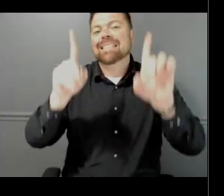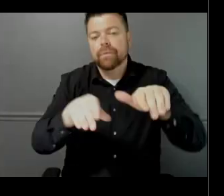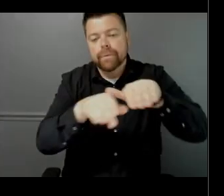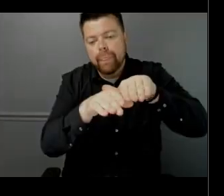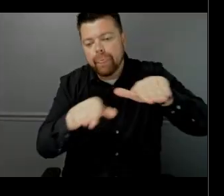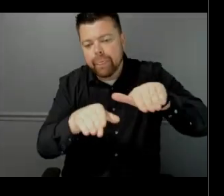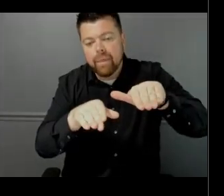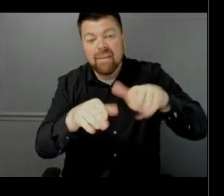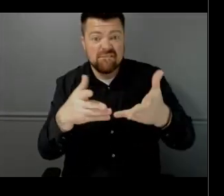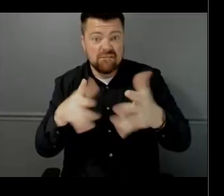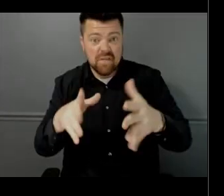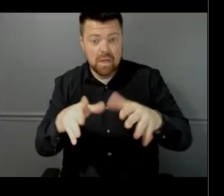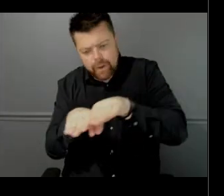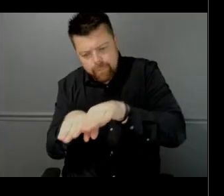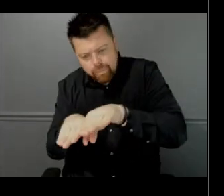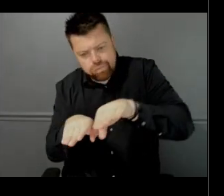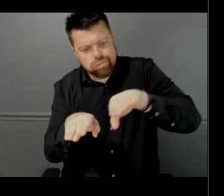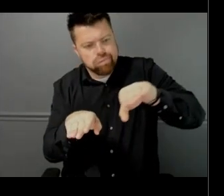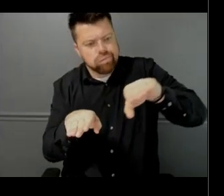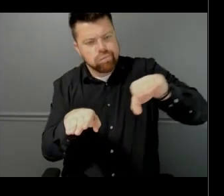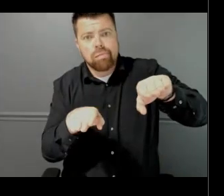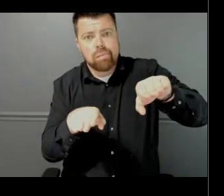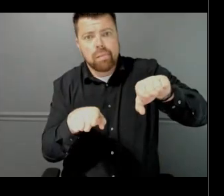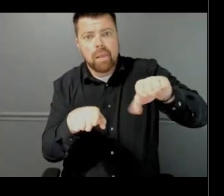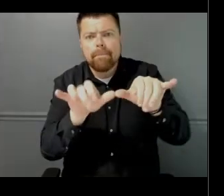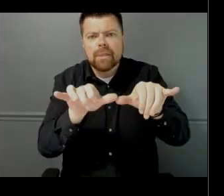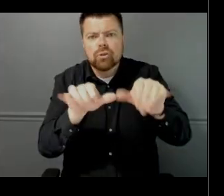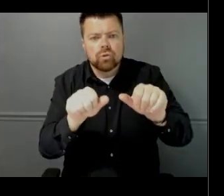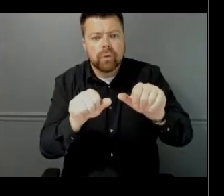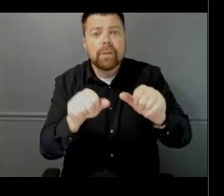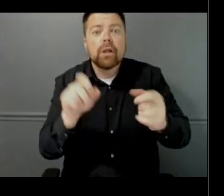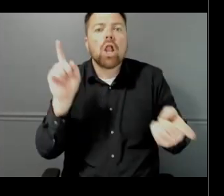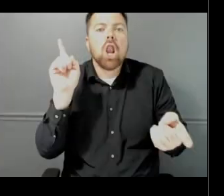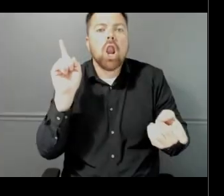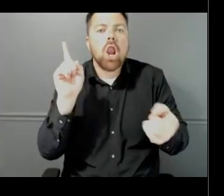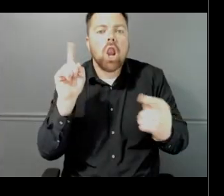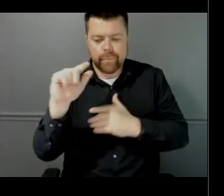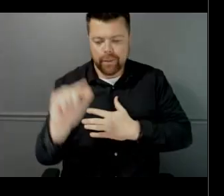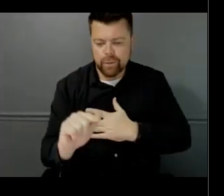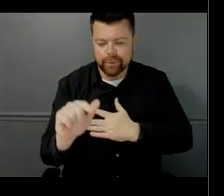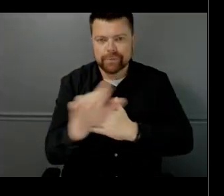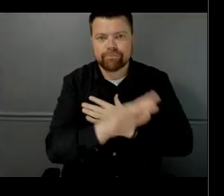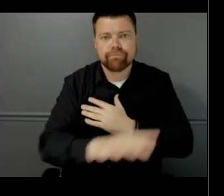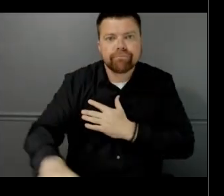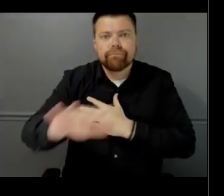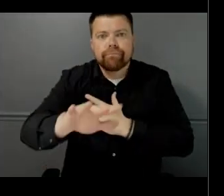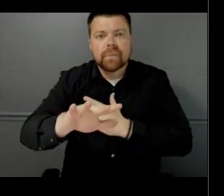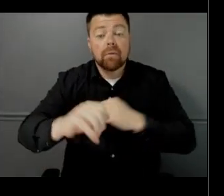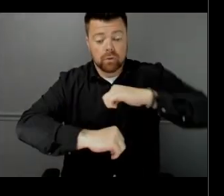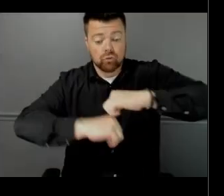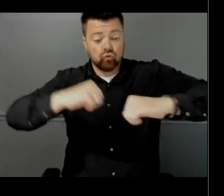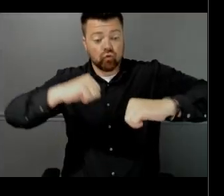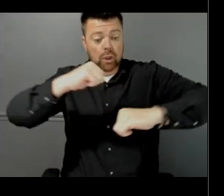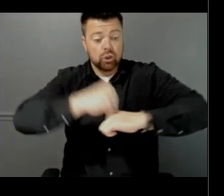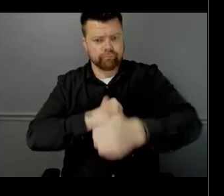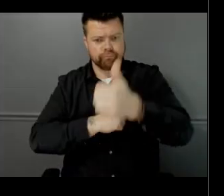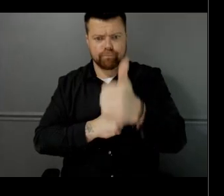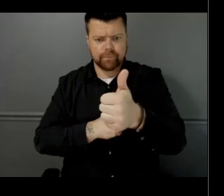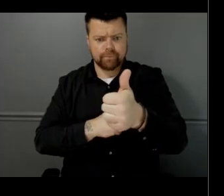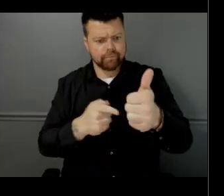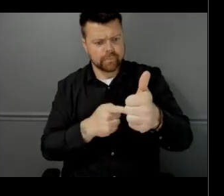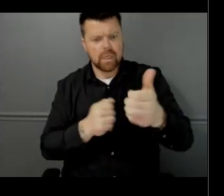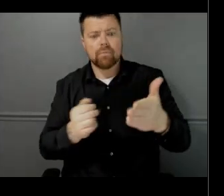finished grade elevation measured between the lowest permissible structure of the planned